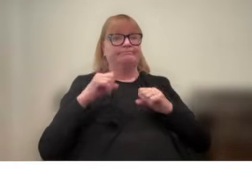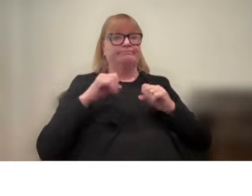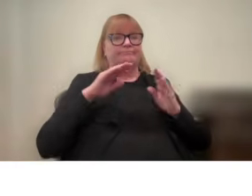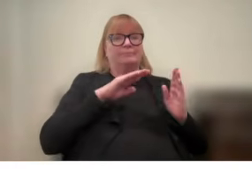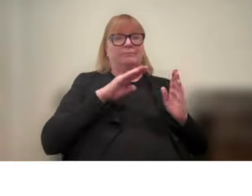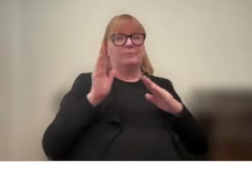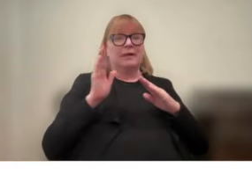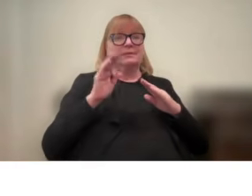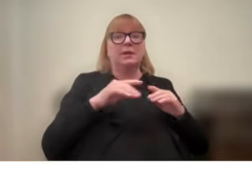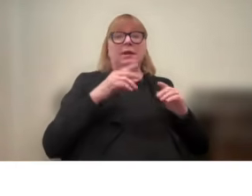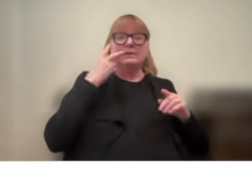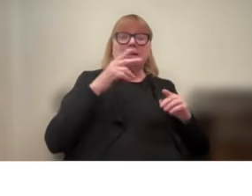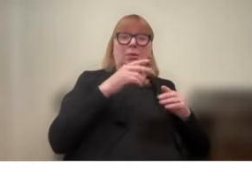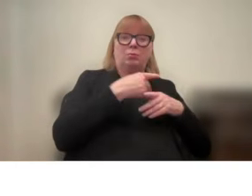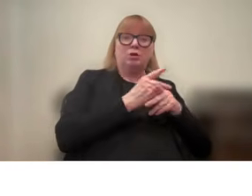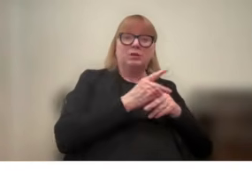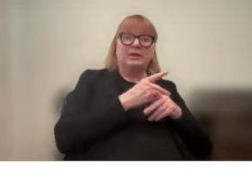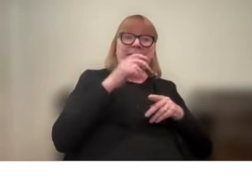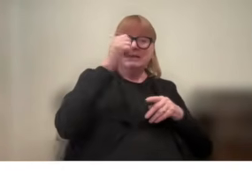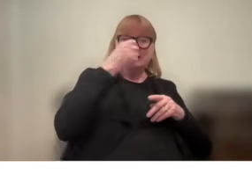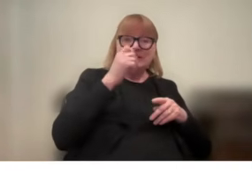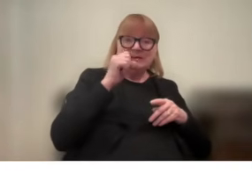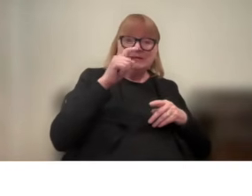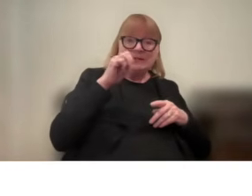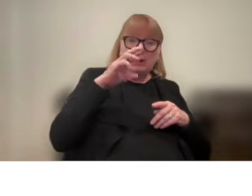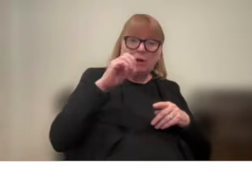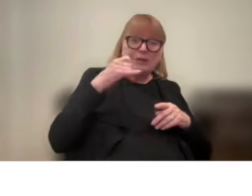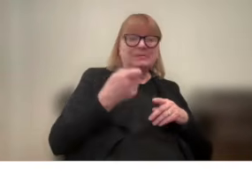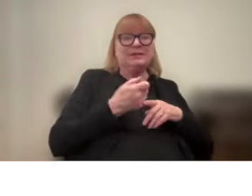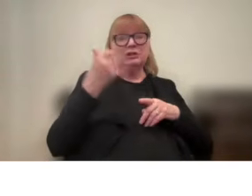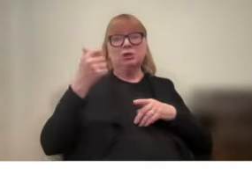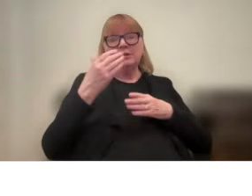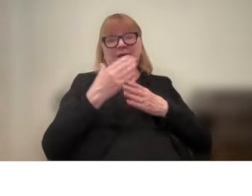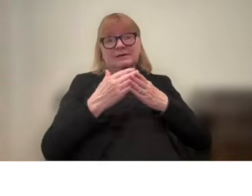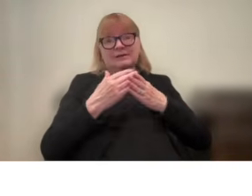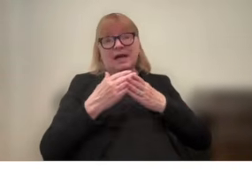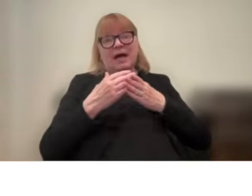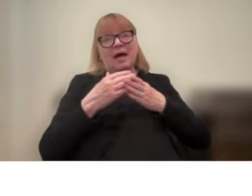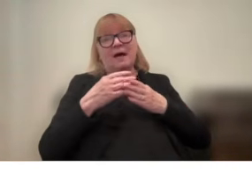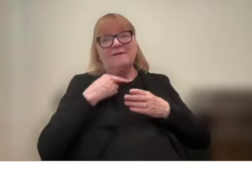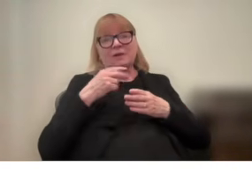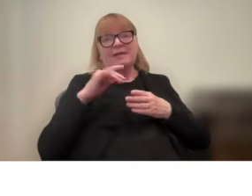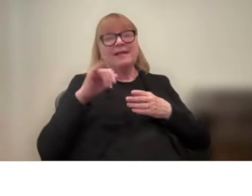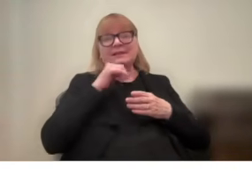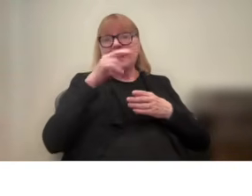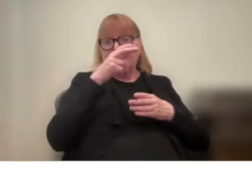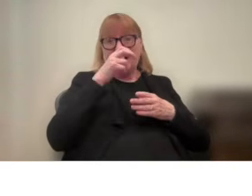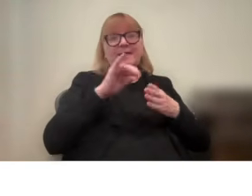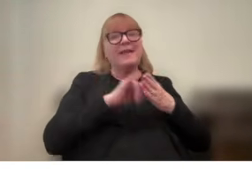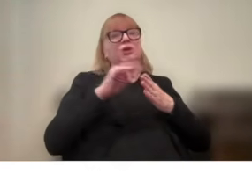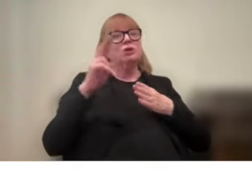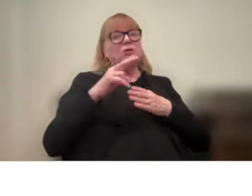AI reproducing stereotypes or excluding certain voices, it's not a bug. It's a feature of learning from biased